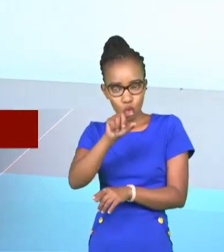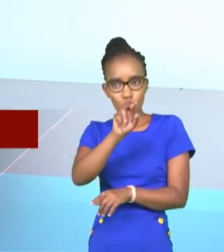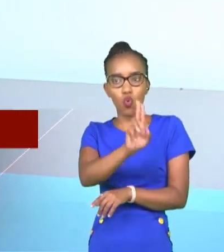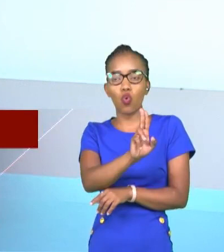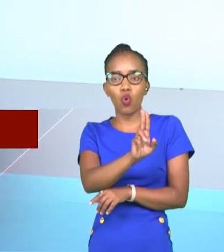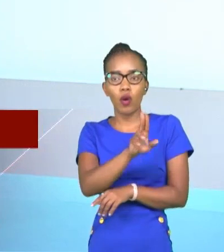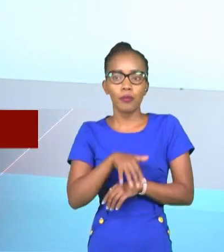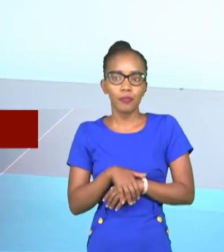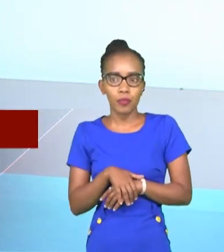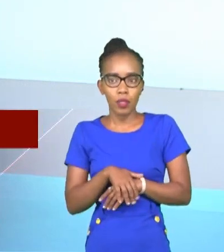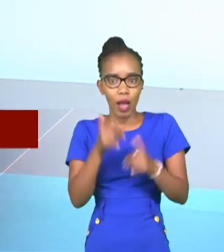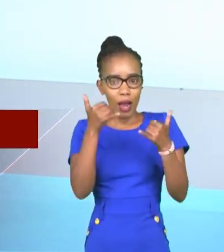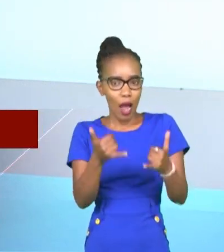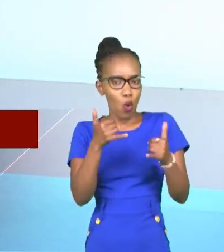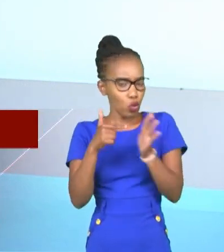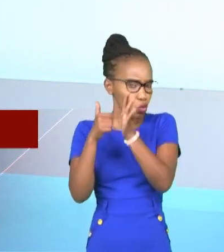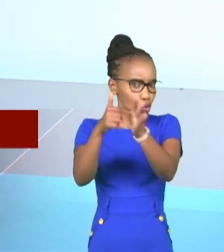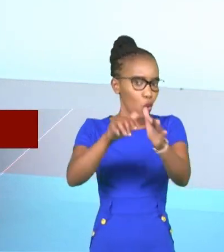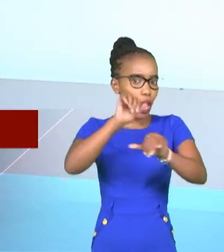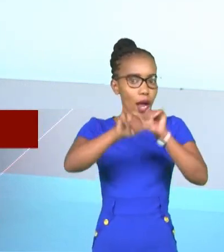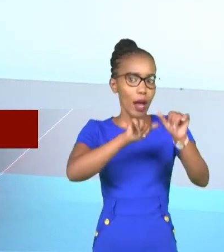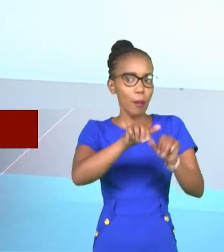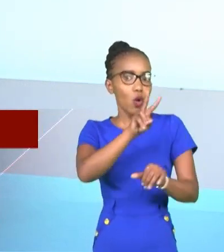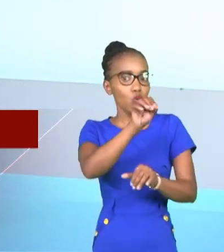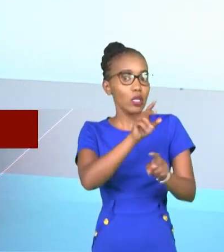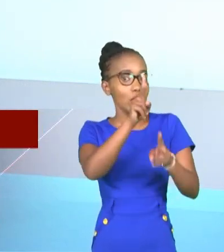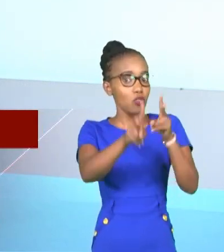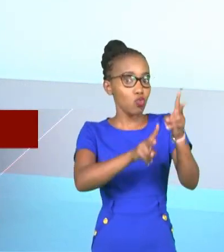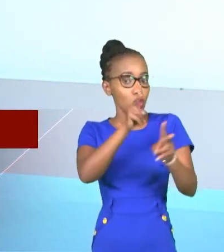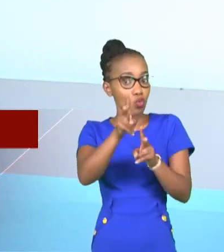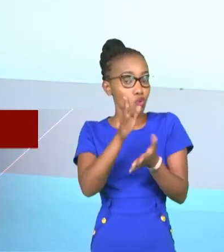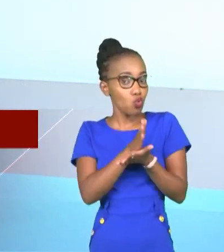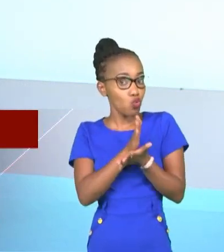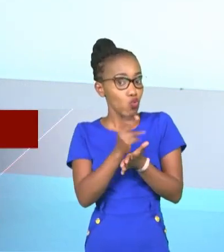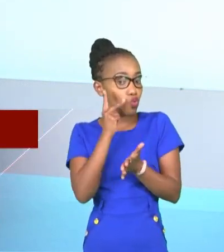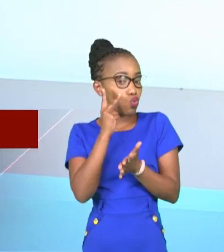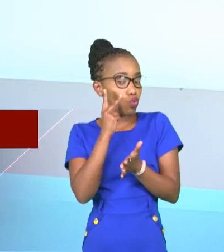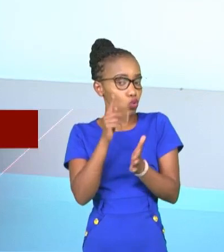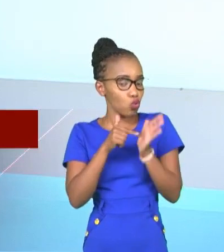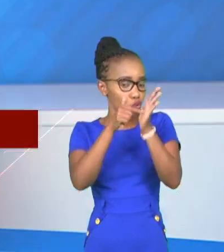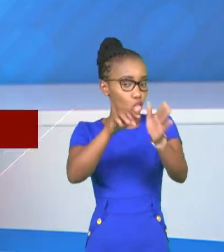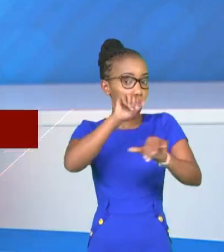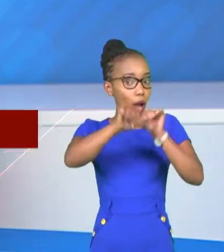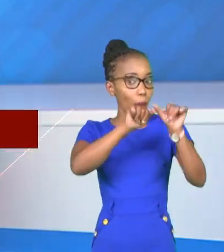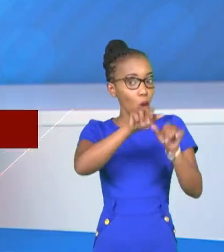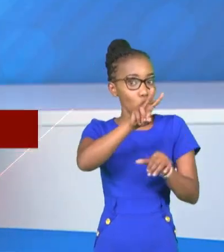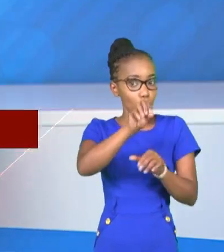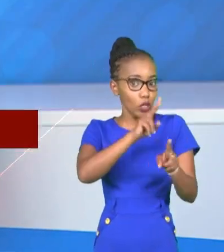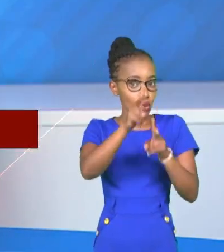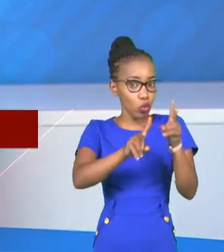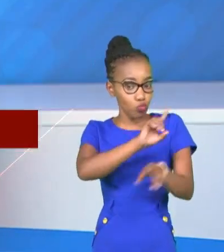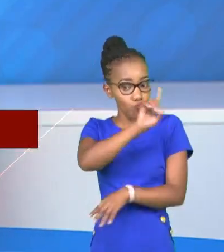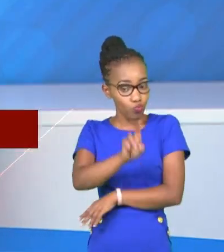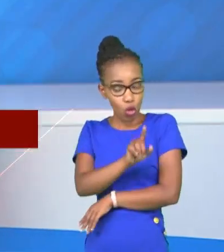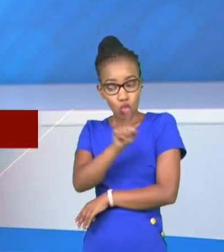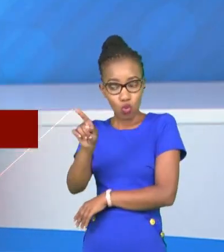they say that this is a reflection of 2022. Mm. Is it really a reflection of 2022? It's a reflection. You're positive that